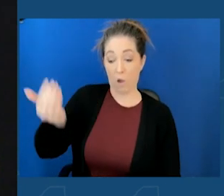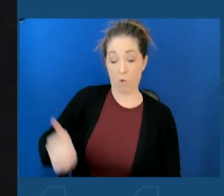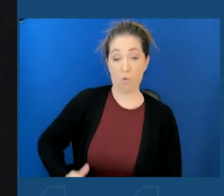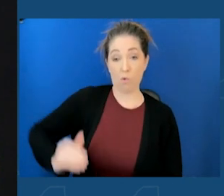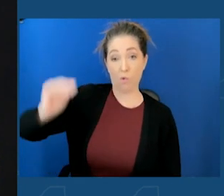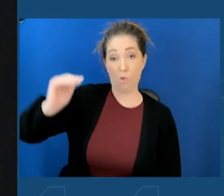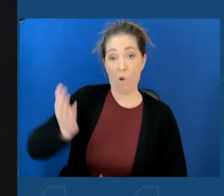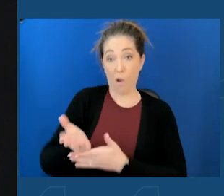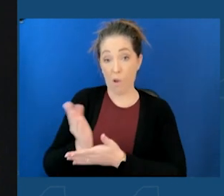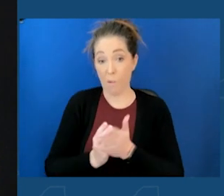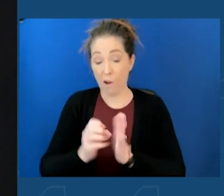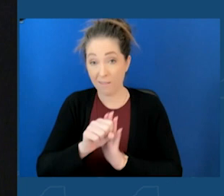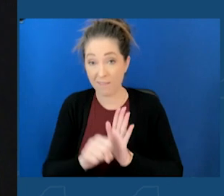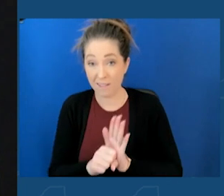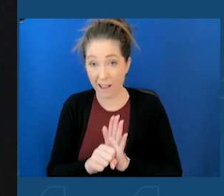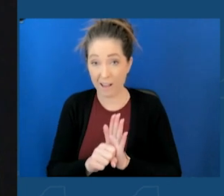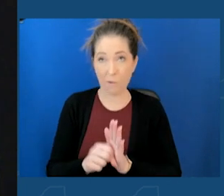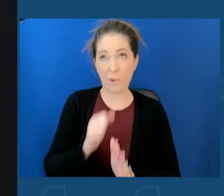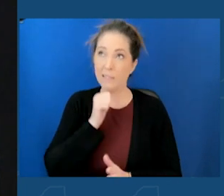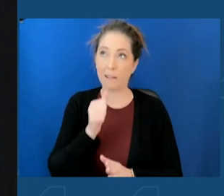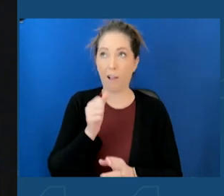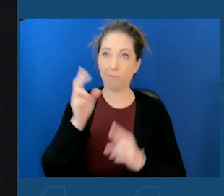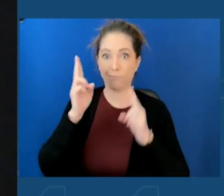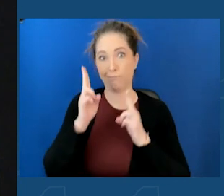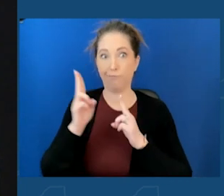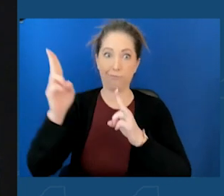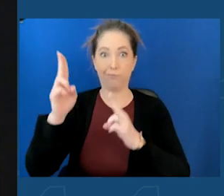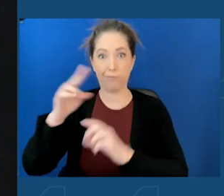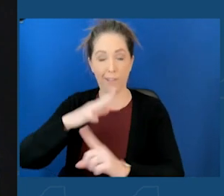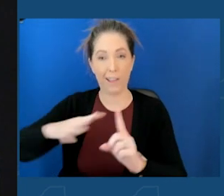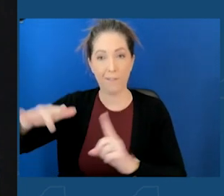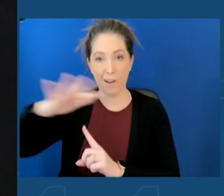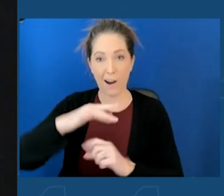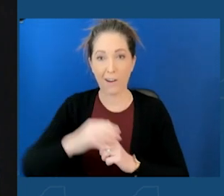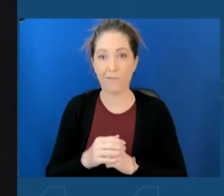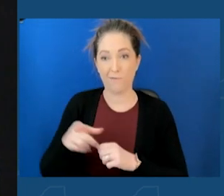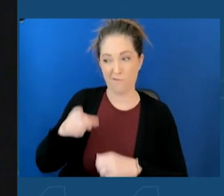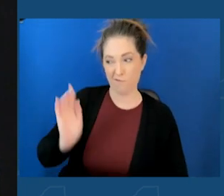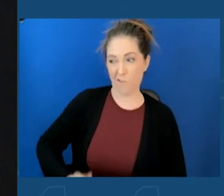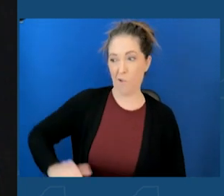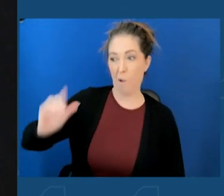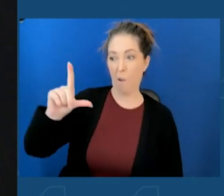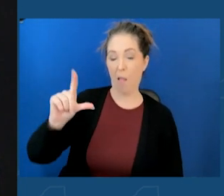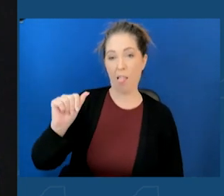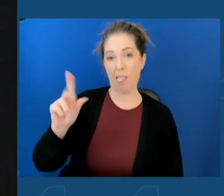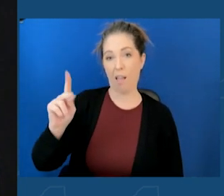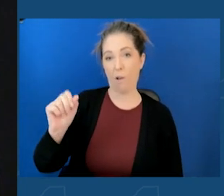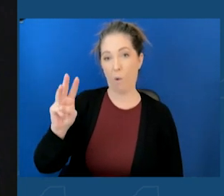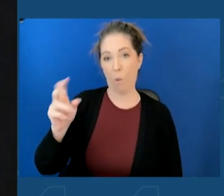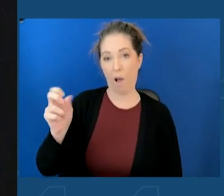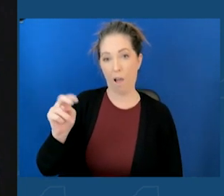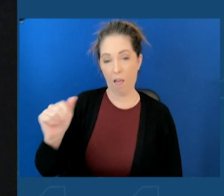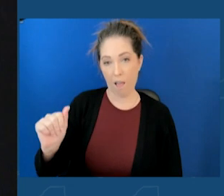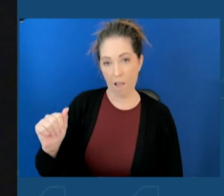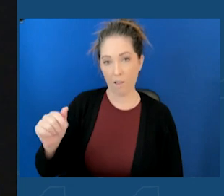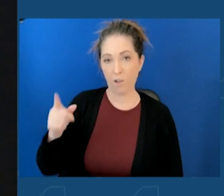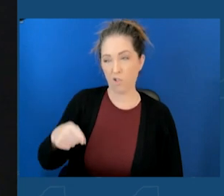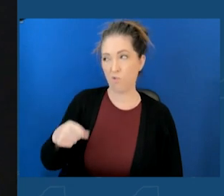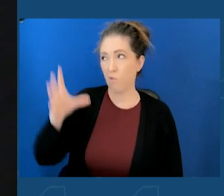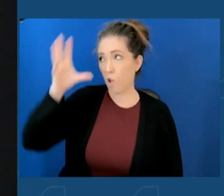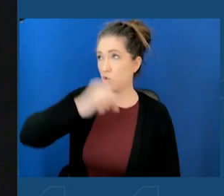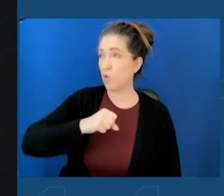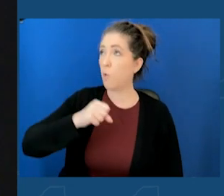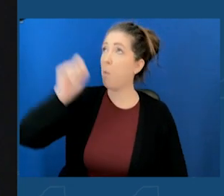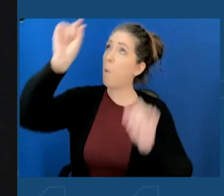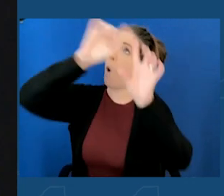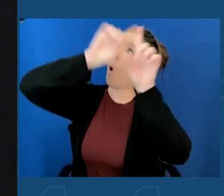a lot of reverence for the environment. When you grew up in Lackawanna, New York, and as a child you just assumed that the skies were supposed to be orange